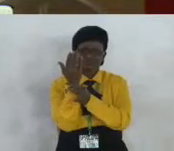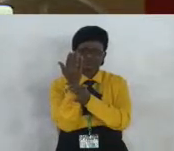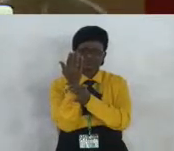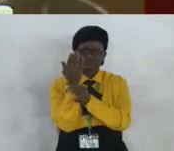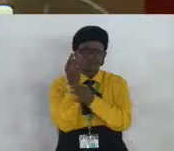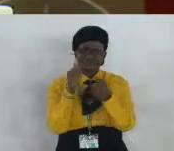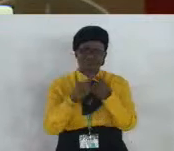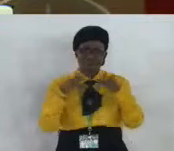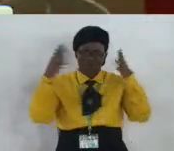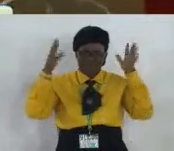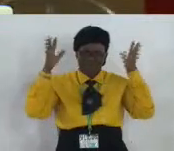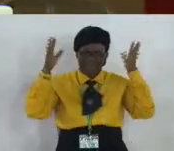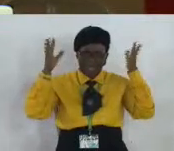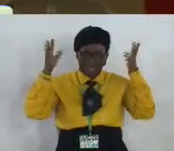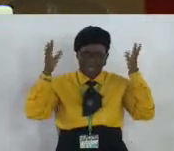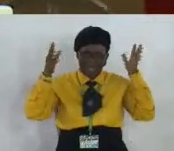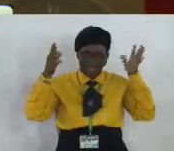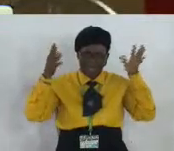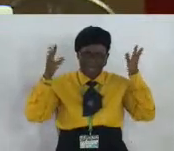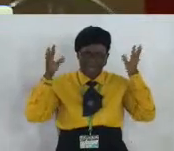to clap.